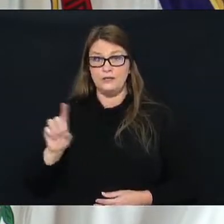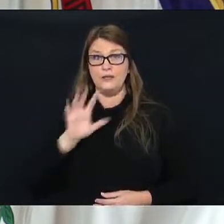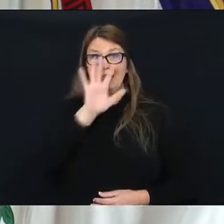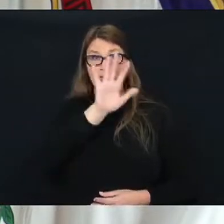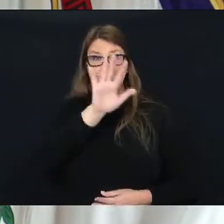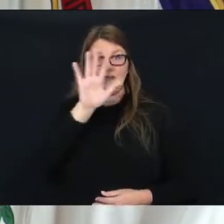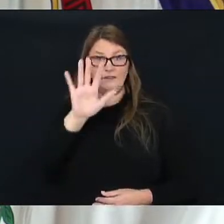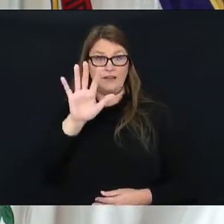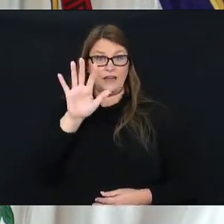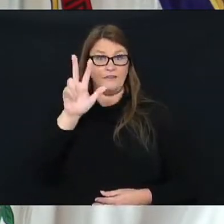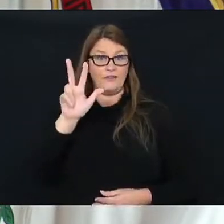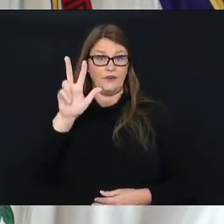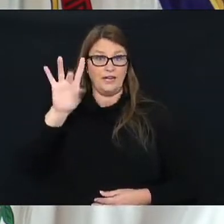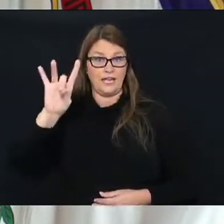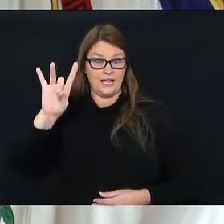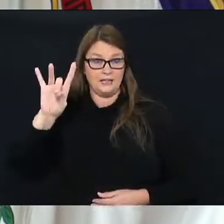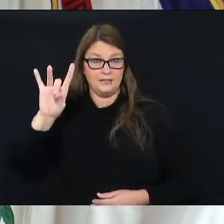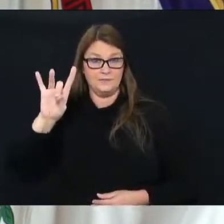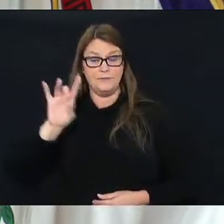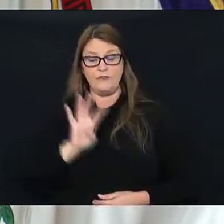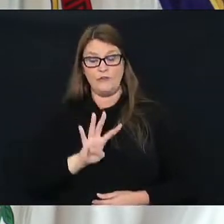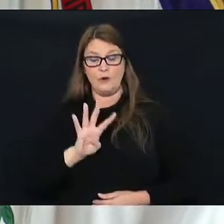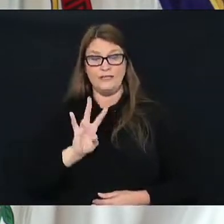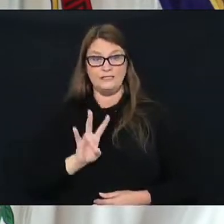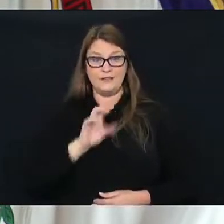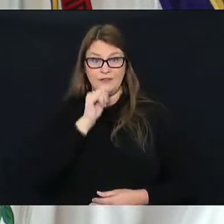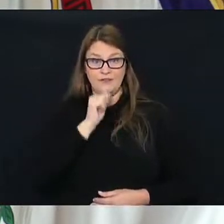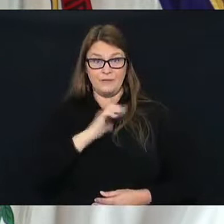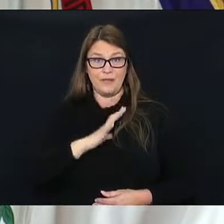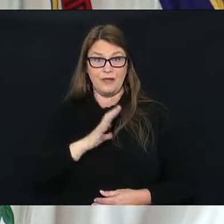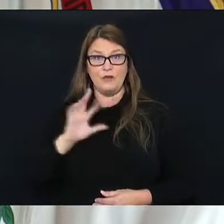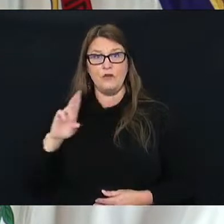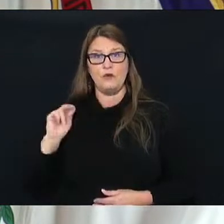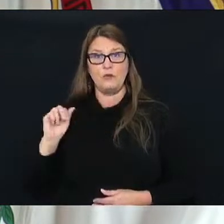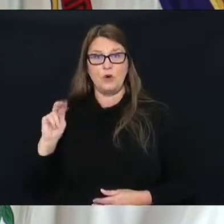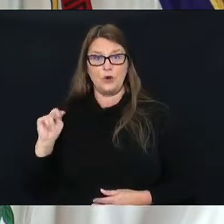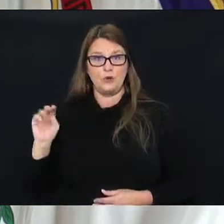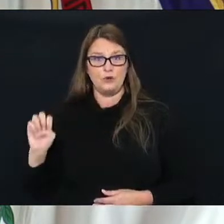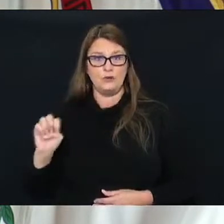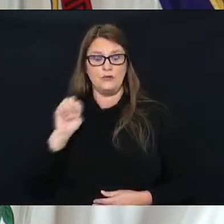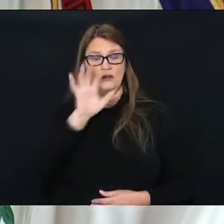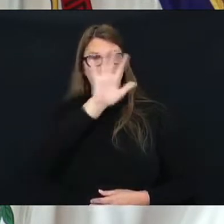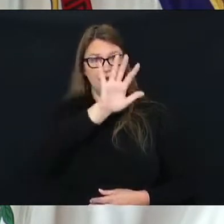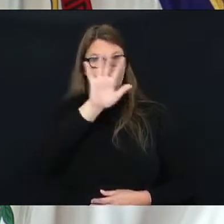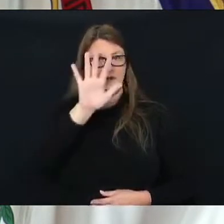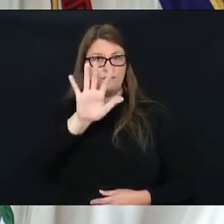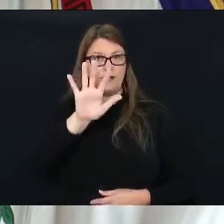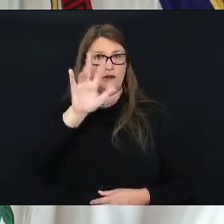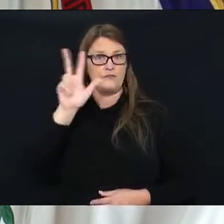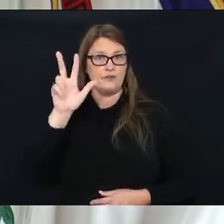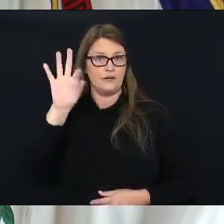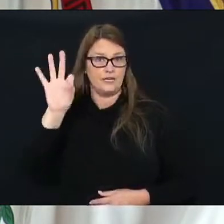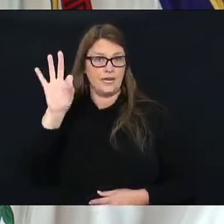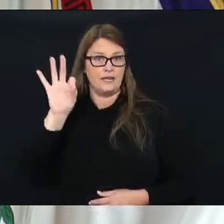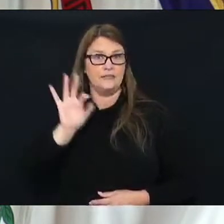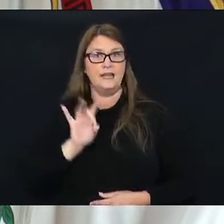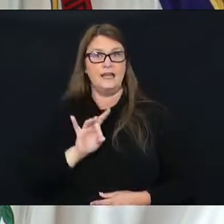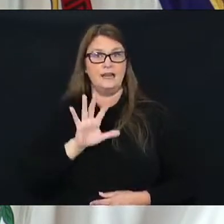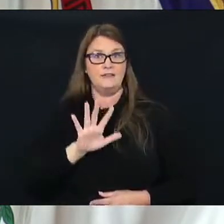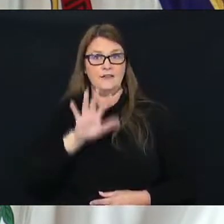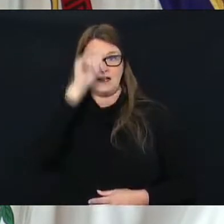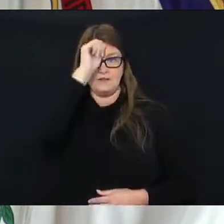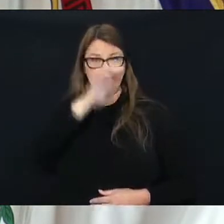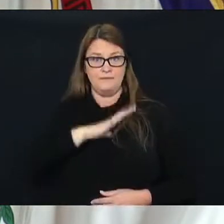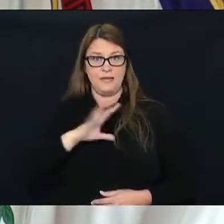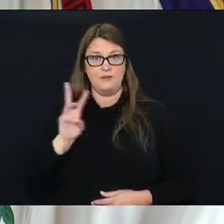The 5,538th death, a 47-year-old female from Roane County. The 5,539th death, an 85-year-old